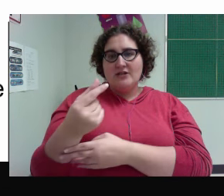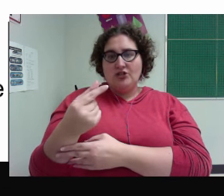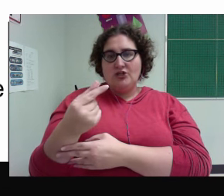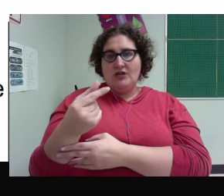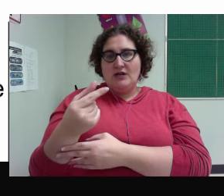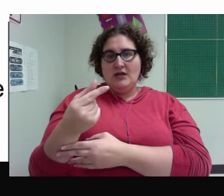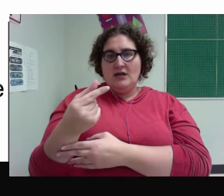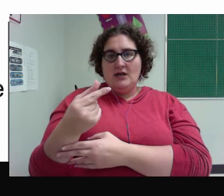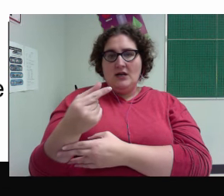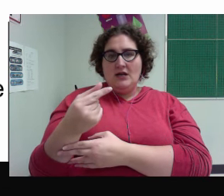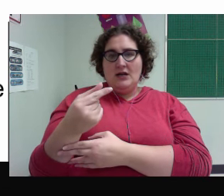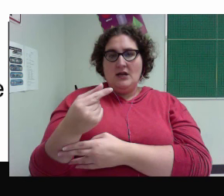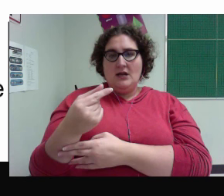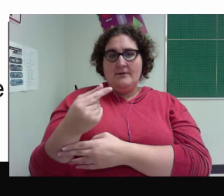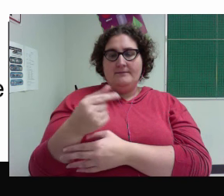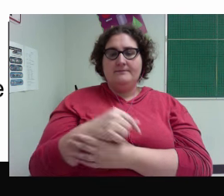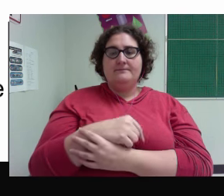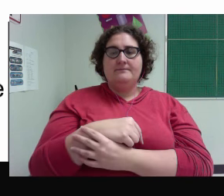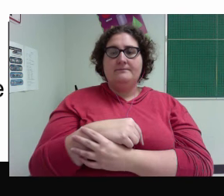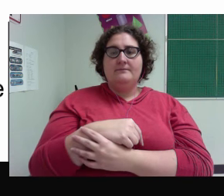EFG.